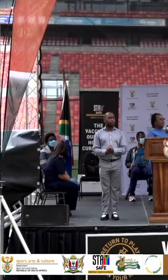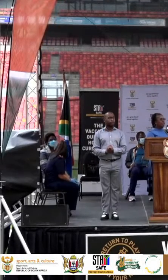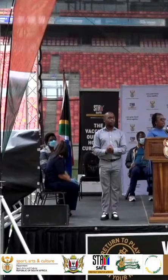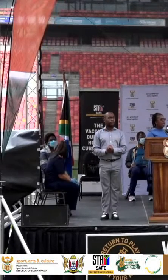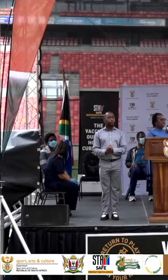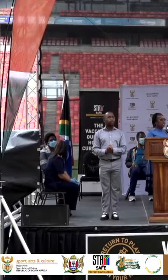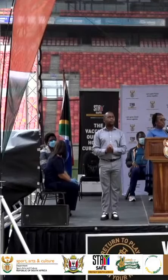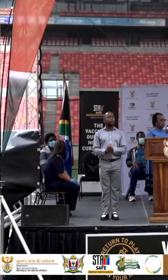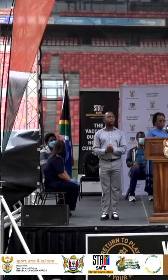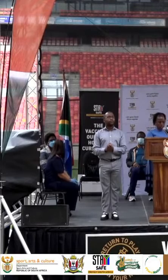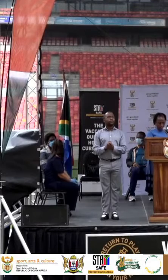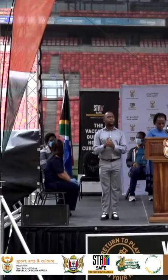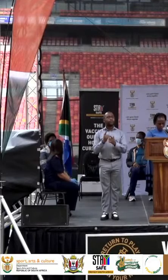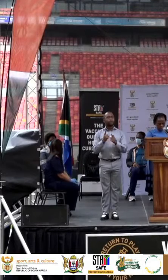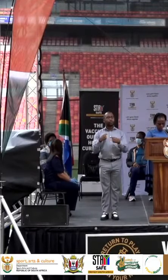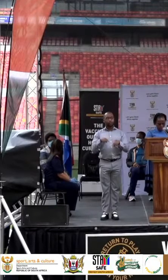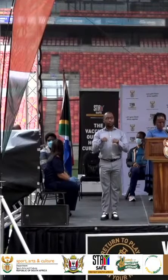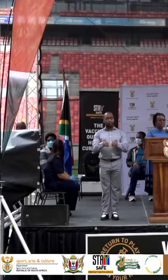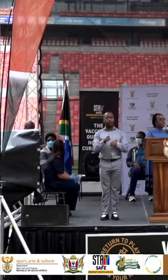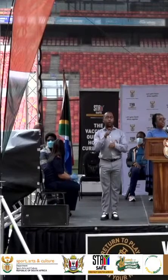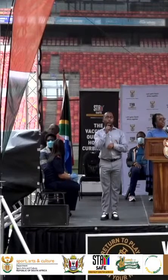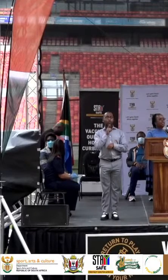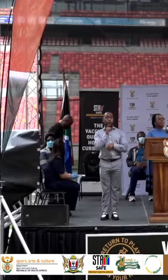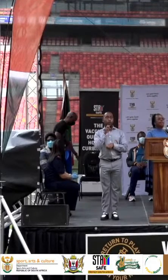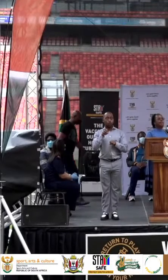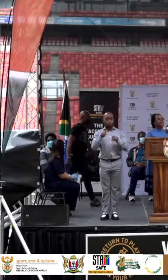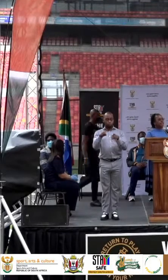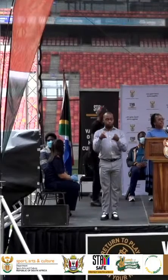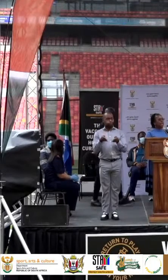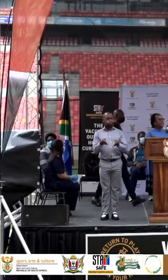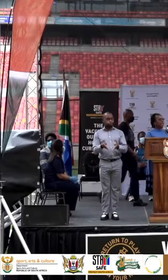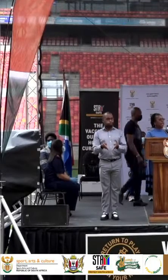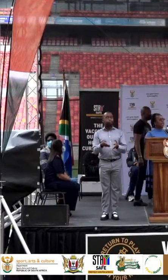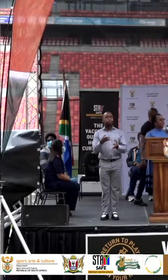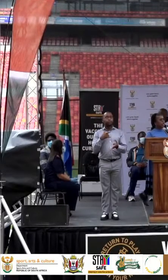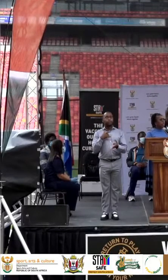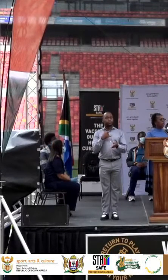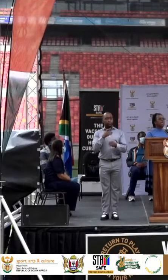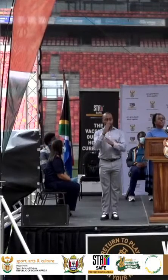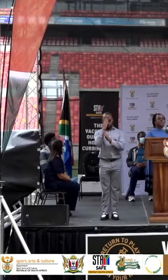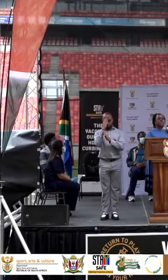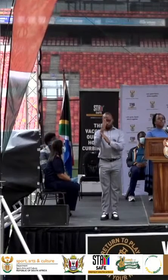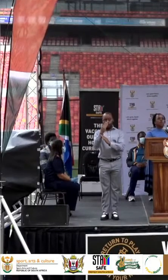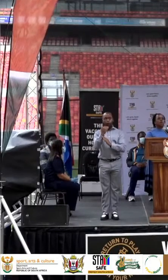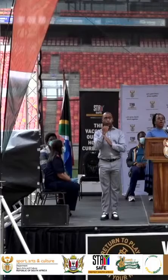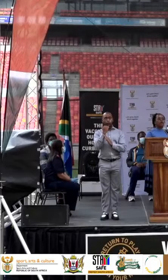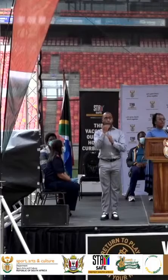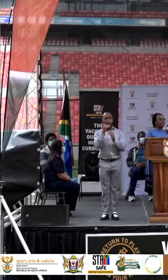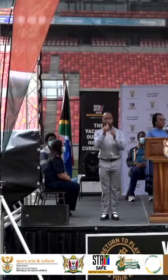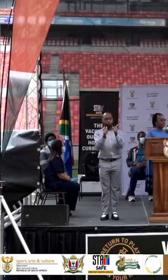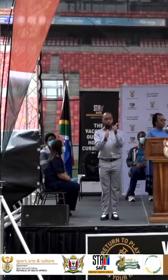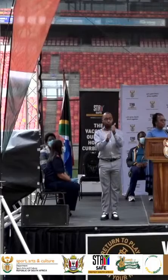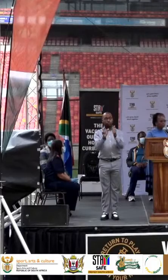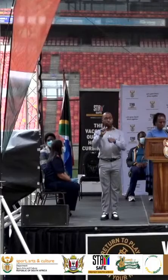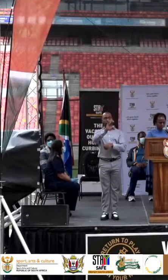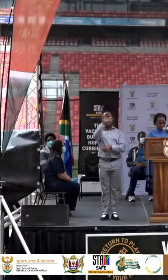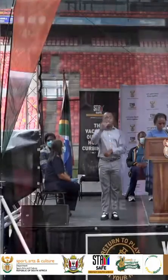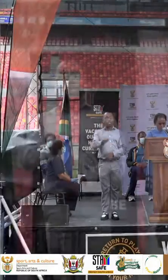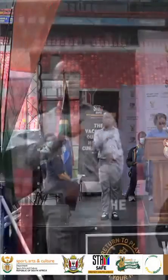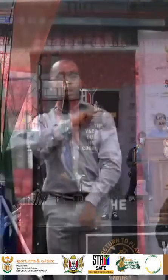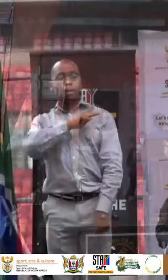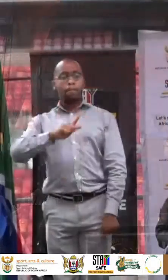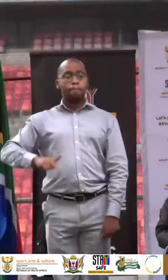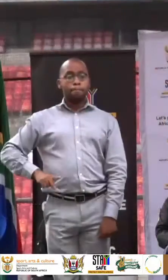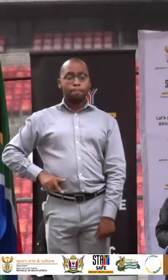Let me take this opportunity to greet His Excellency, the Deputy President of our country, the Republic of South